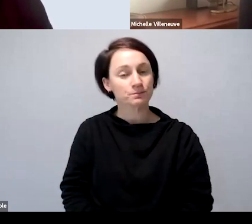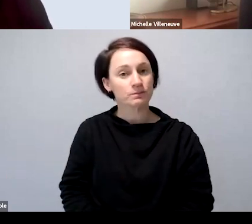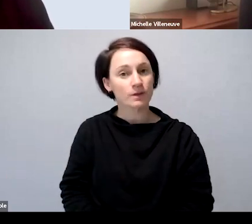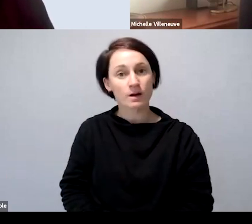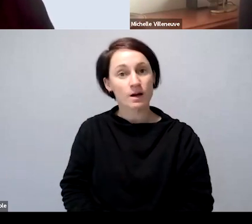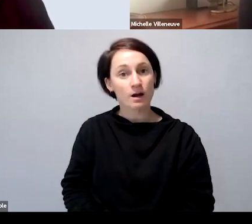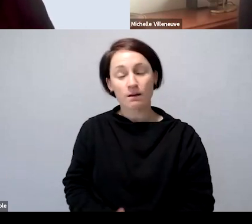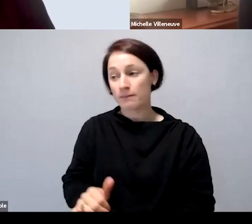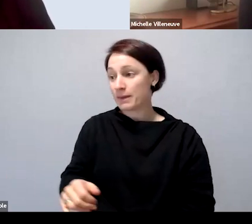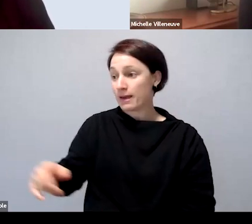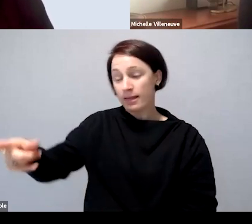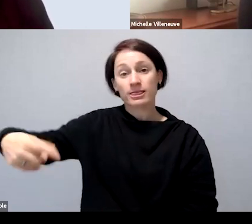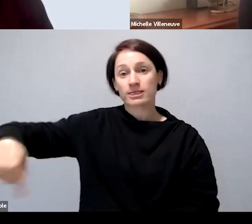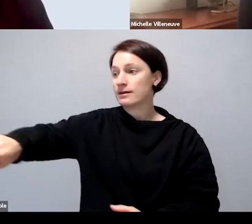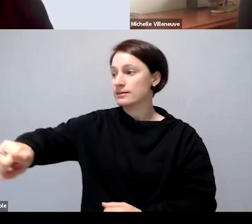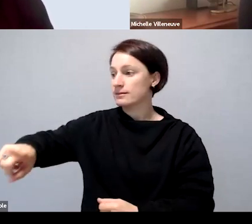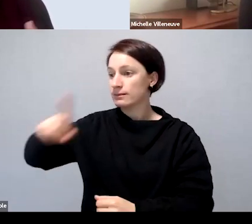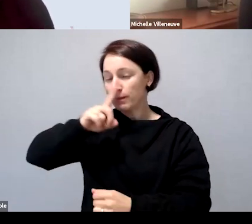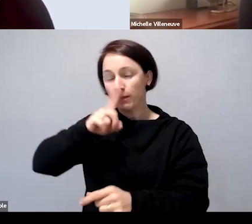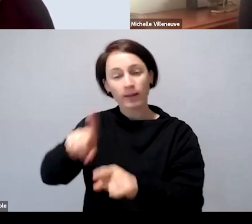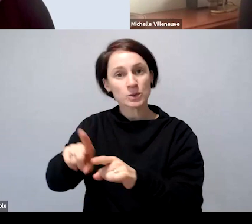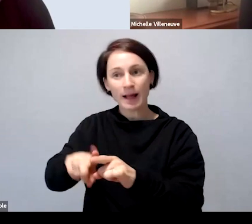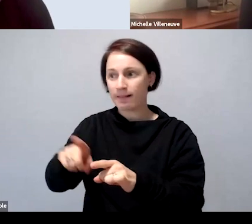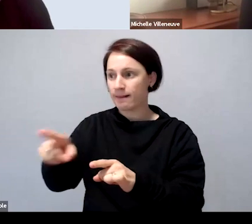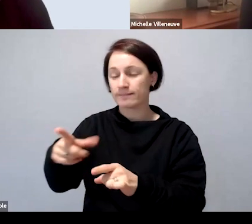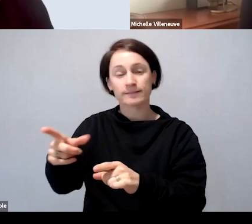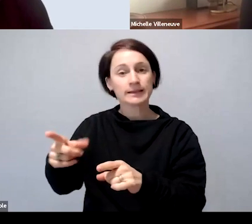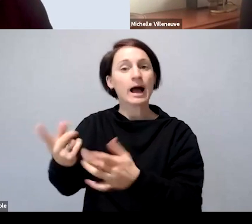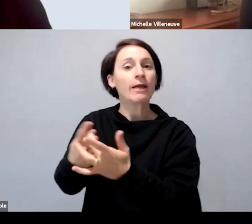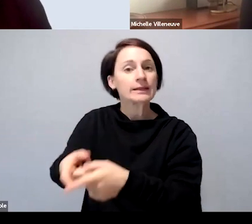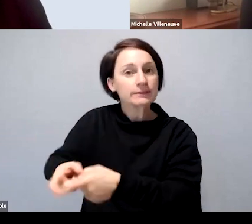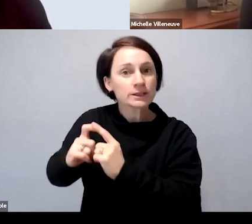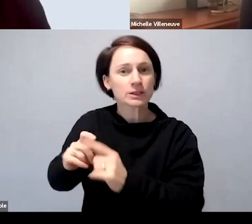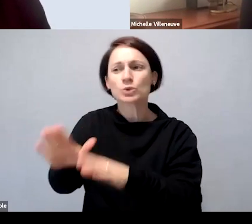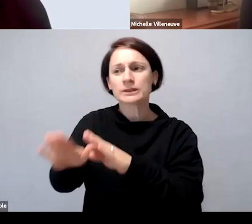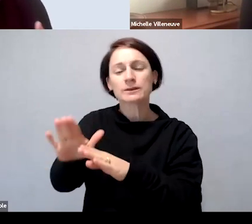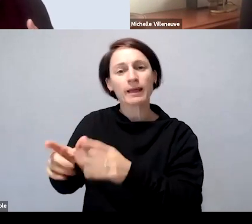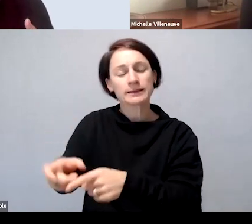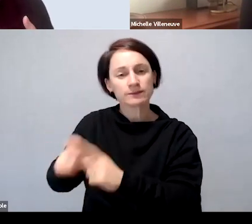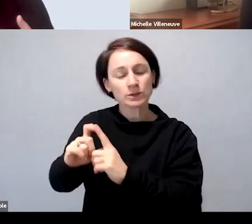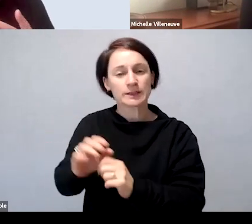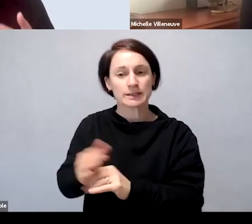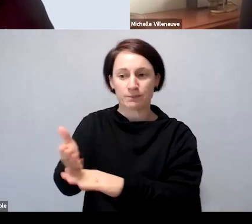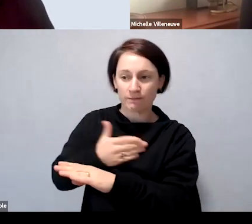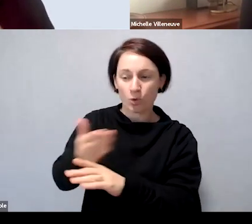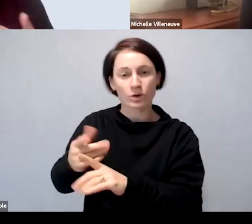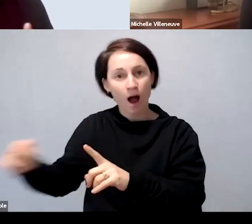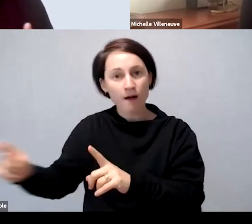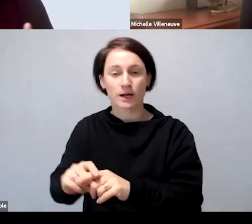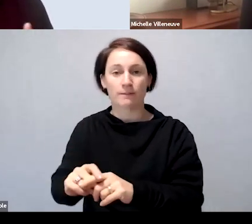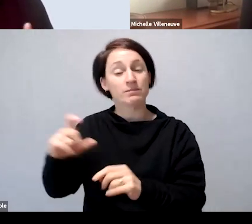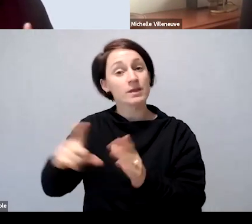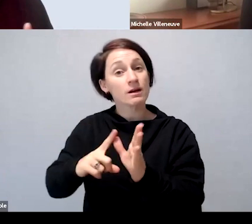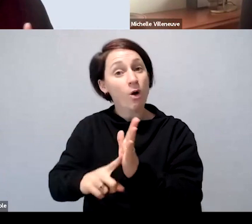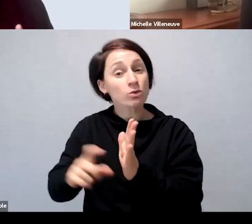engaged with, or be feeling safe and knowing what to do if there is a crisis, or being involved before or after? So we've got people with different